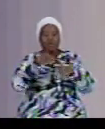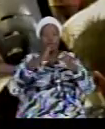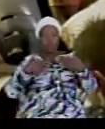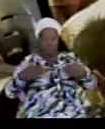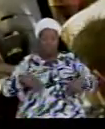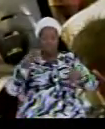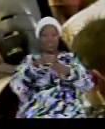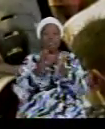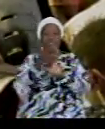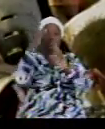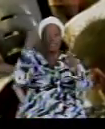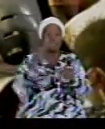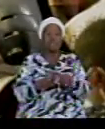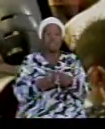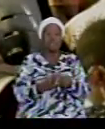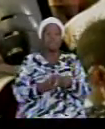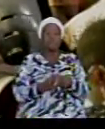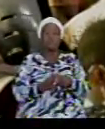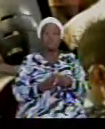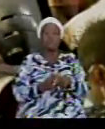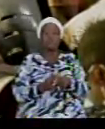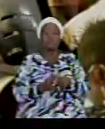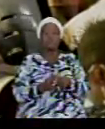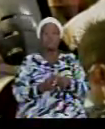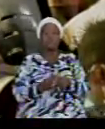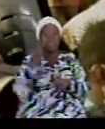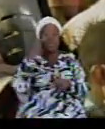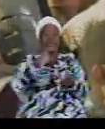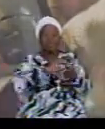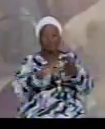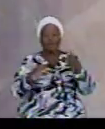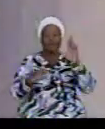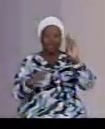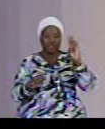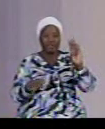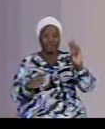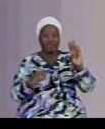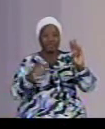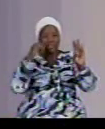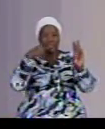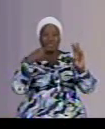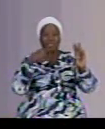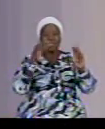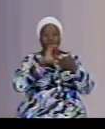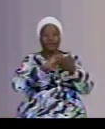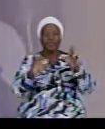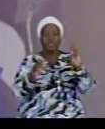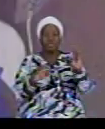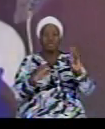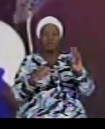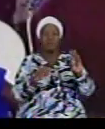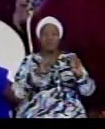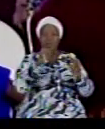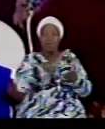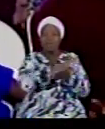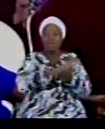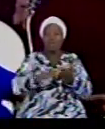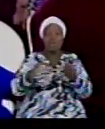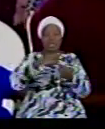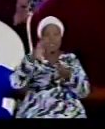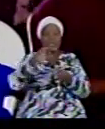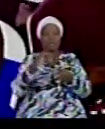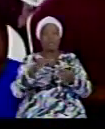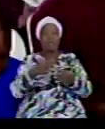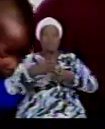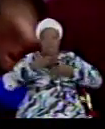in Jesus' name. Look at verse 7. It says in verse 7, unclean spirits